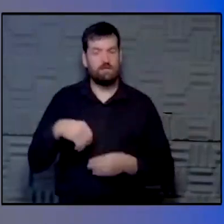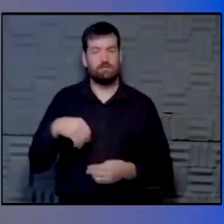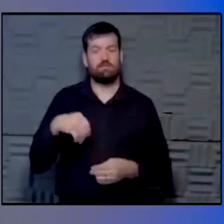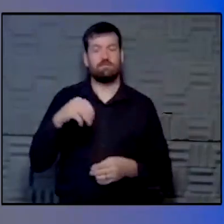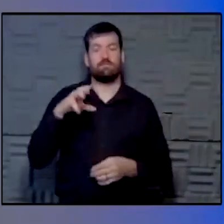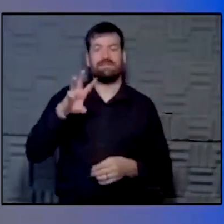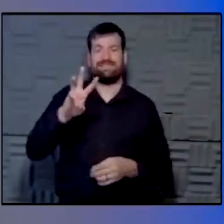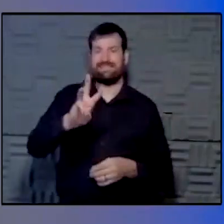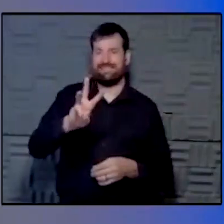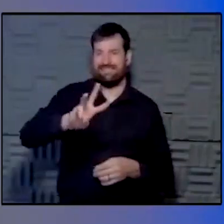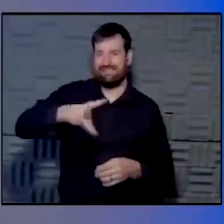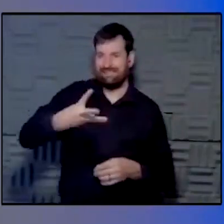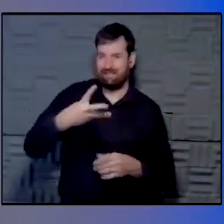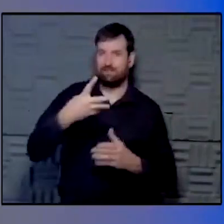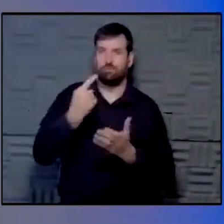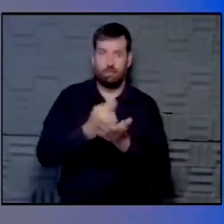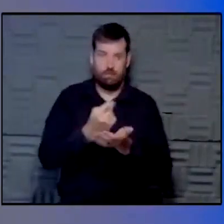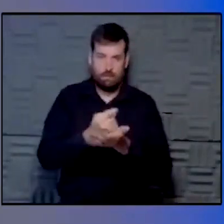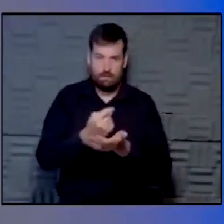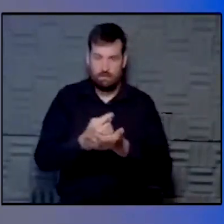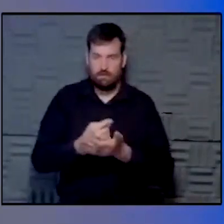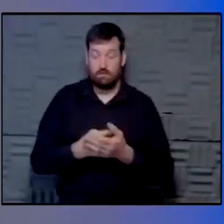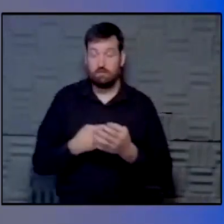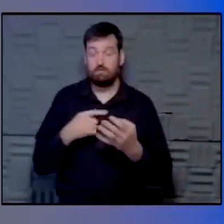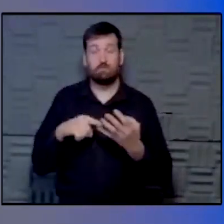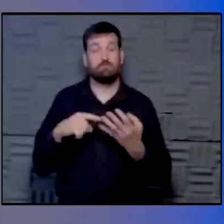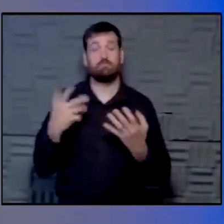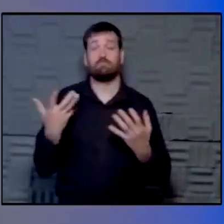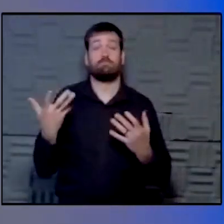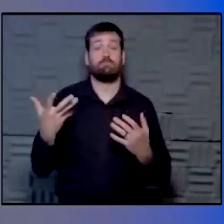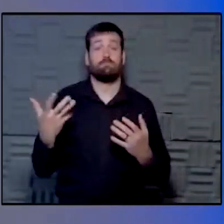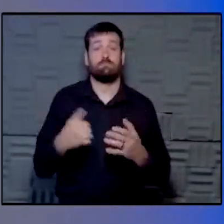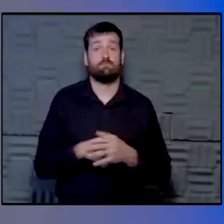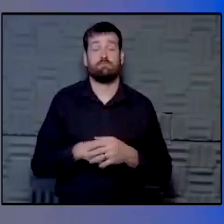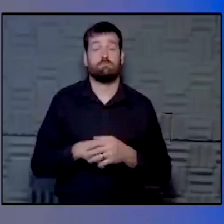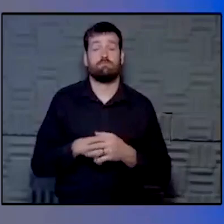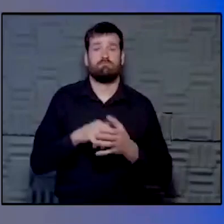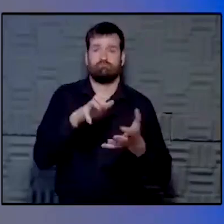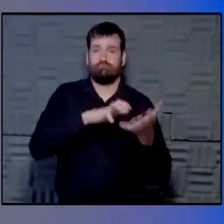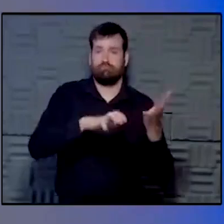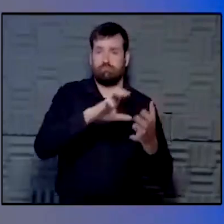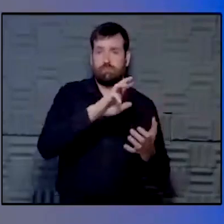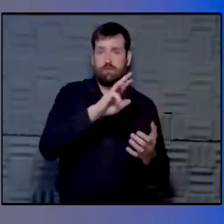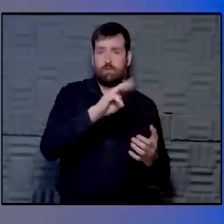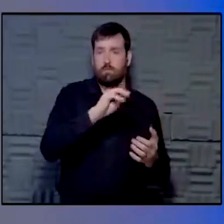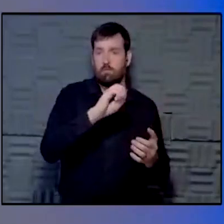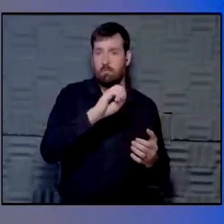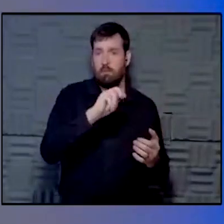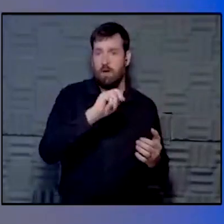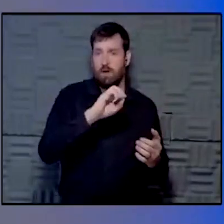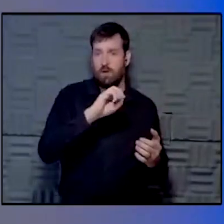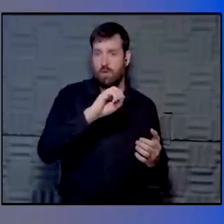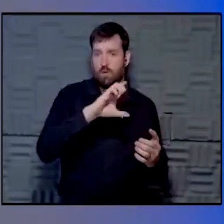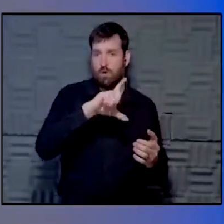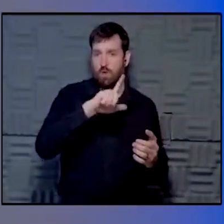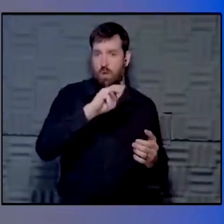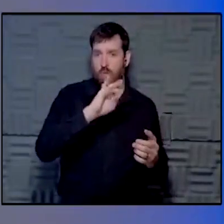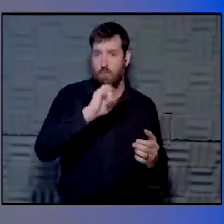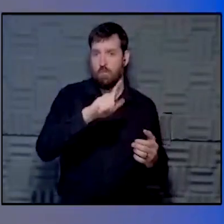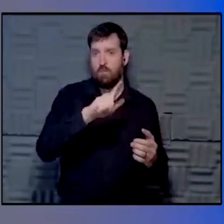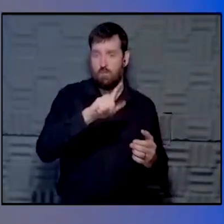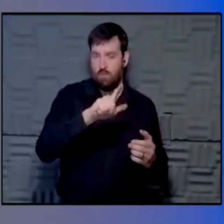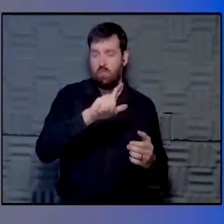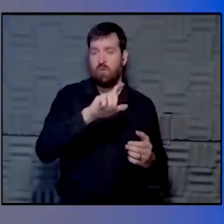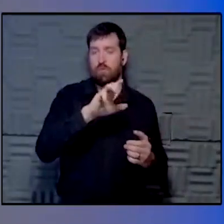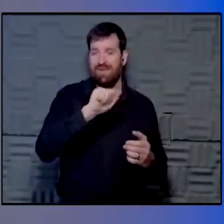sixth treatment to that trial, and that sixth treatment is a mixture of monoclonal antibodies made by Bristol